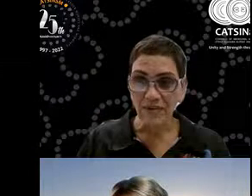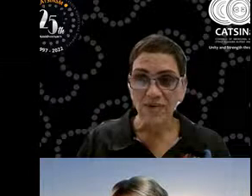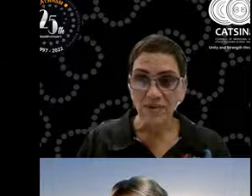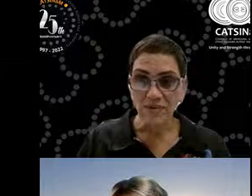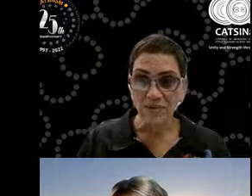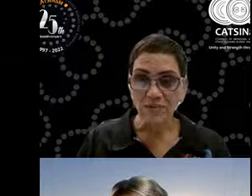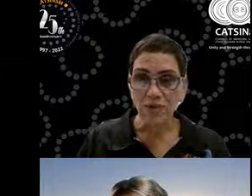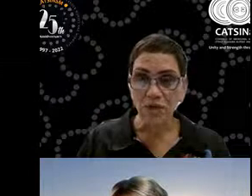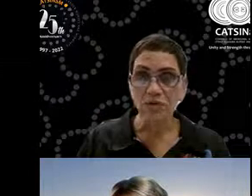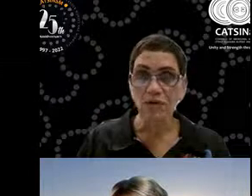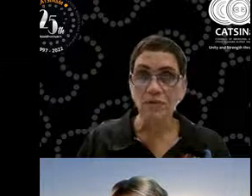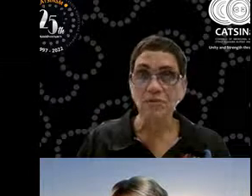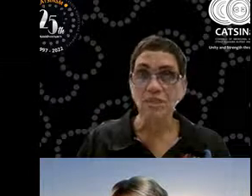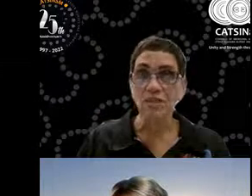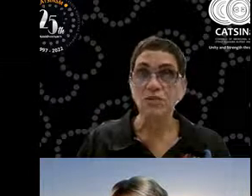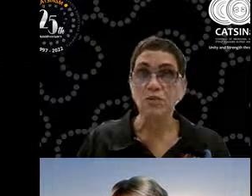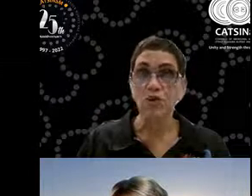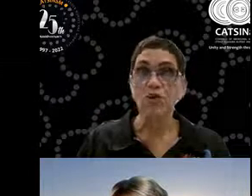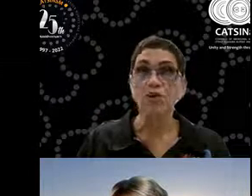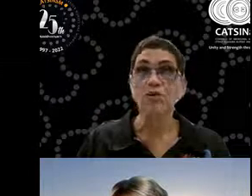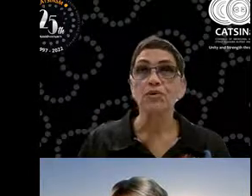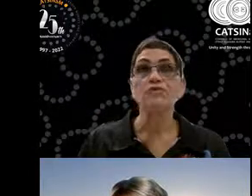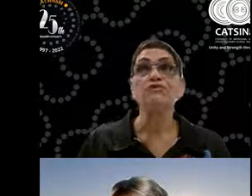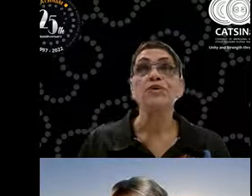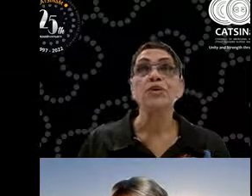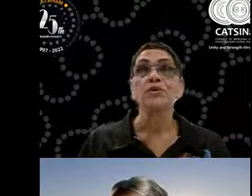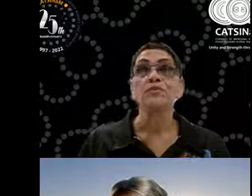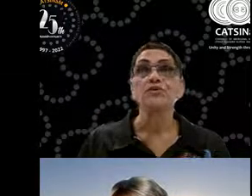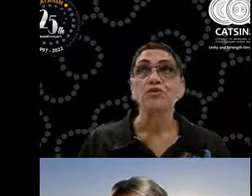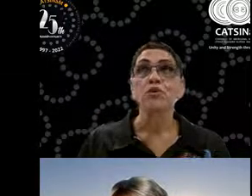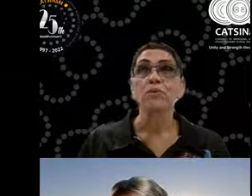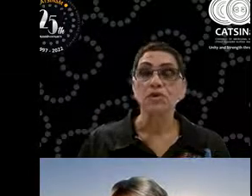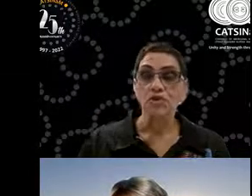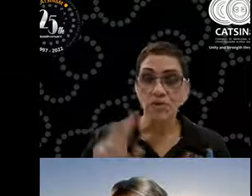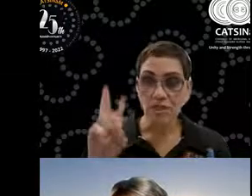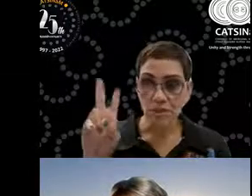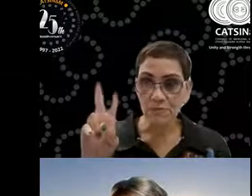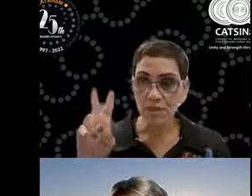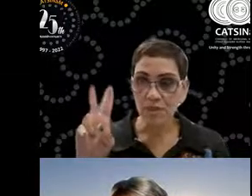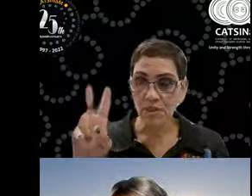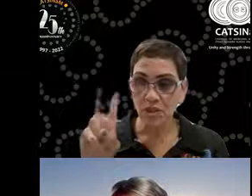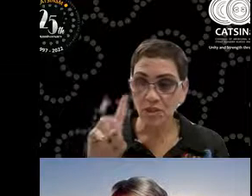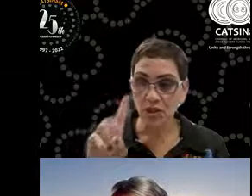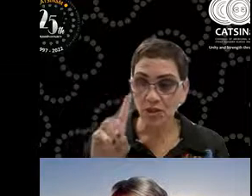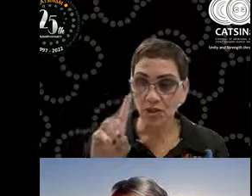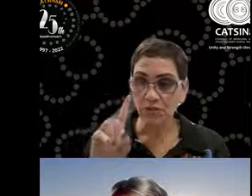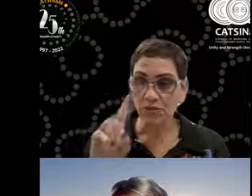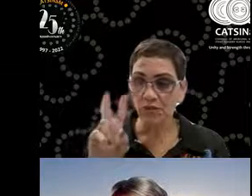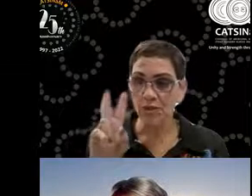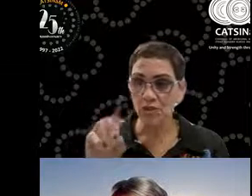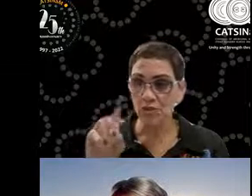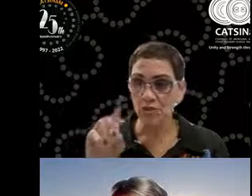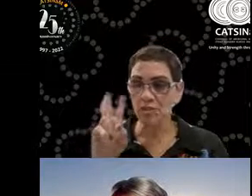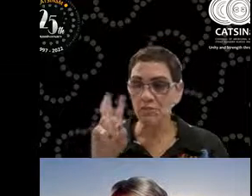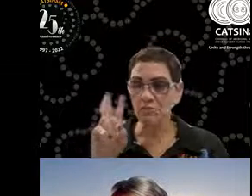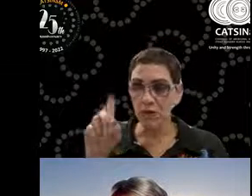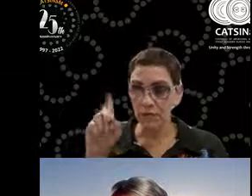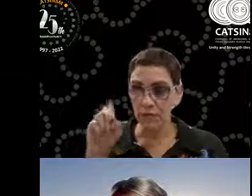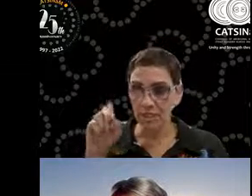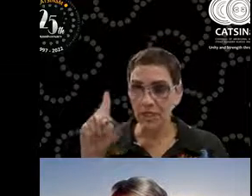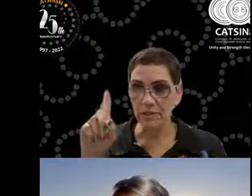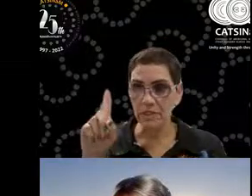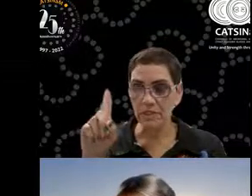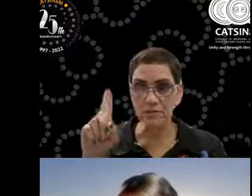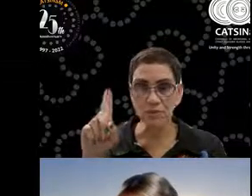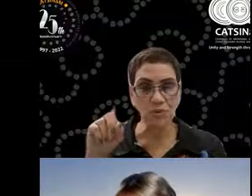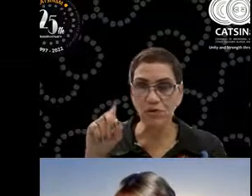And it goes to Dr. Ramsden's work of reforming two systems. She talked about reforming two systems.